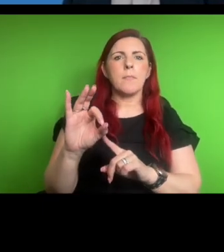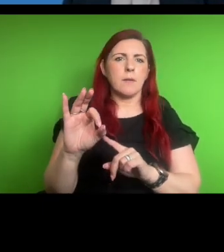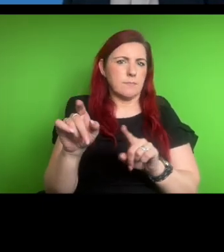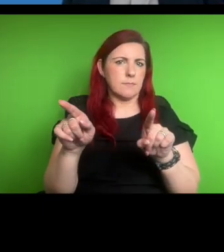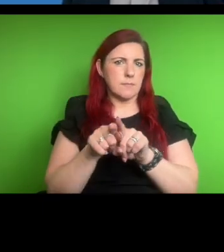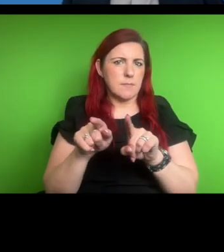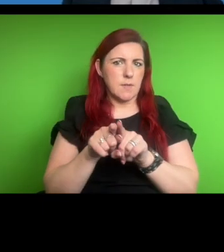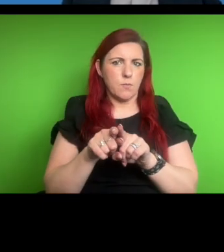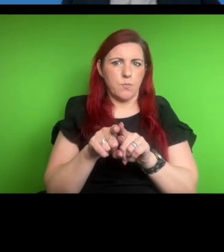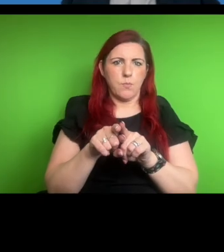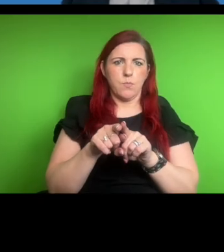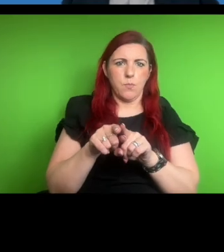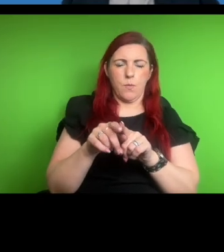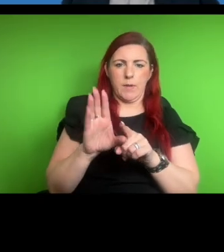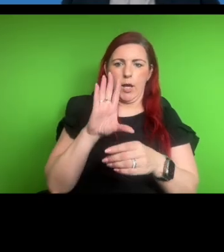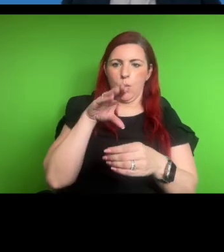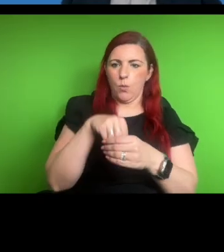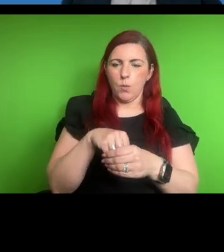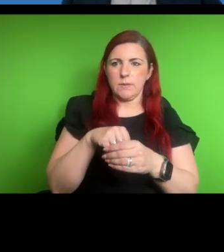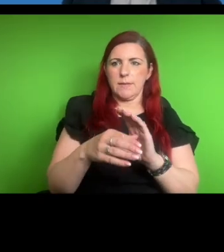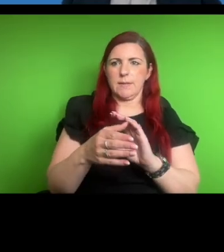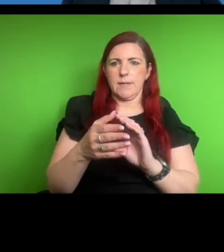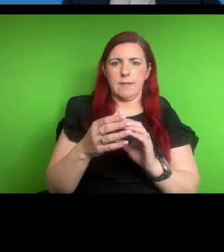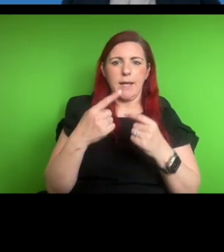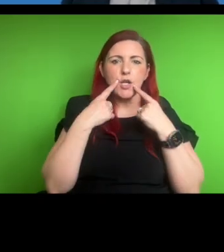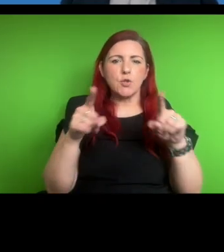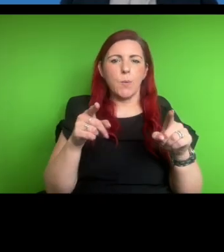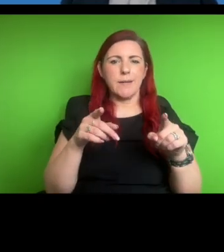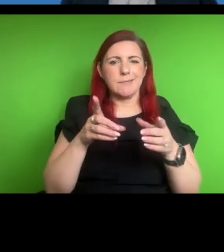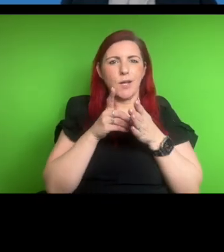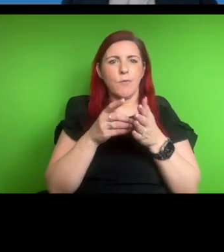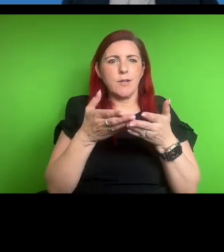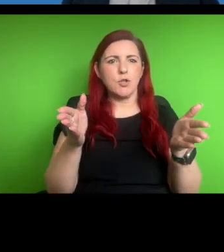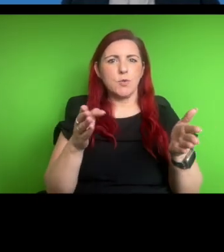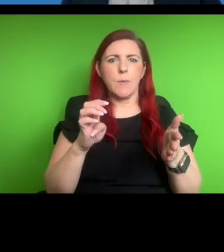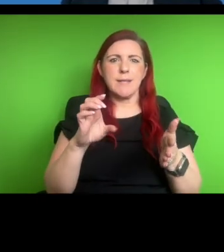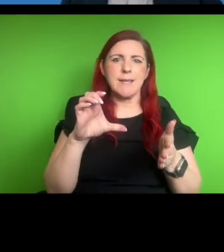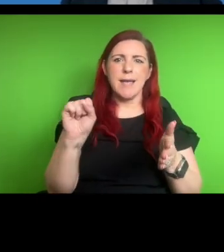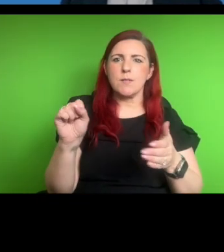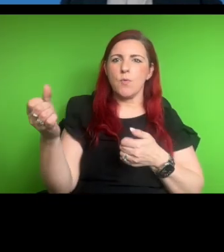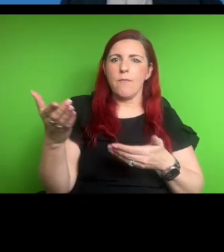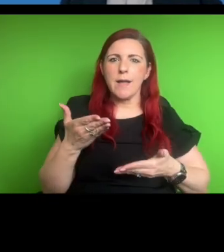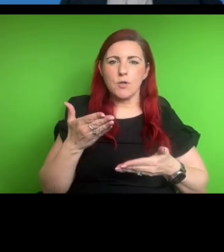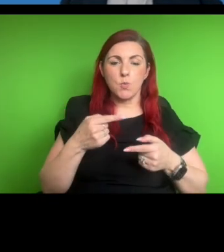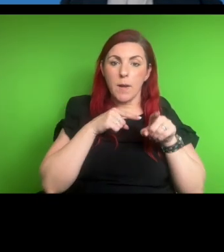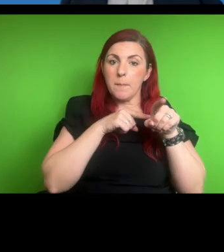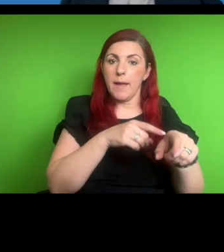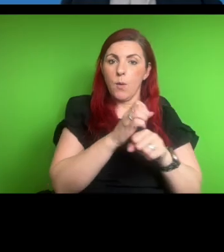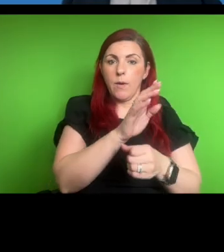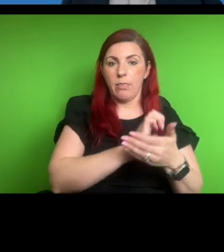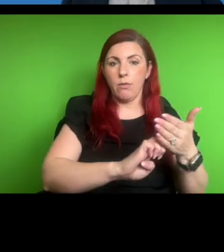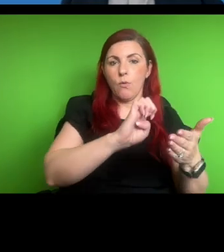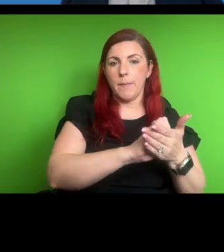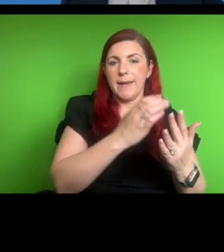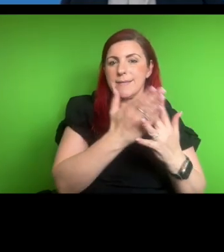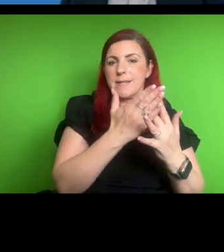issuing directions to ECS providers to comply with the European Accessibility Act regulations. And